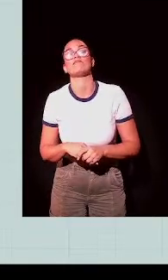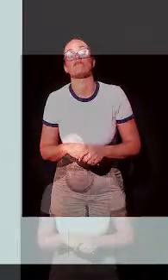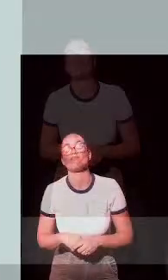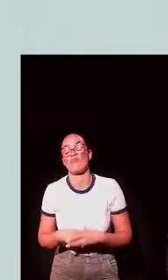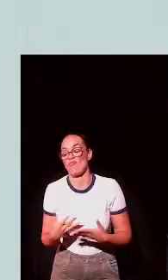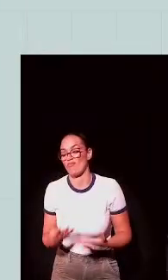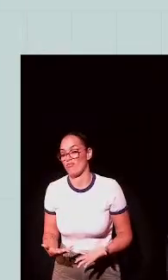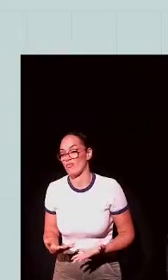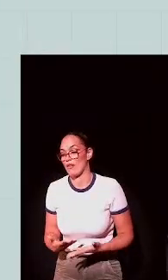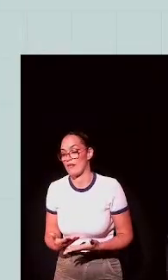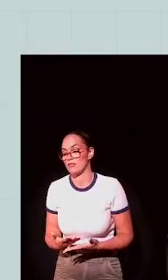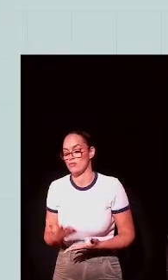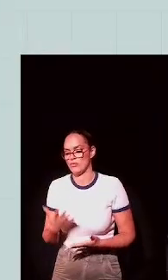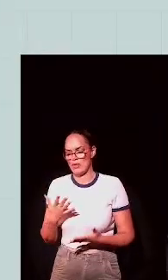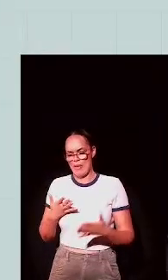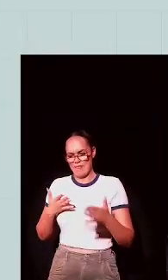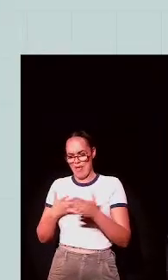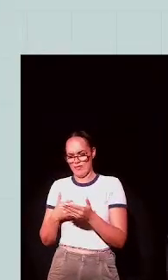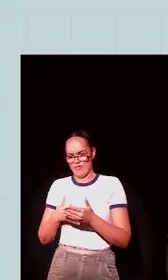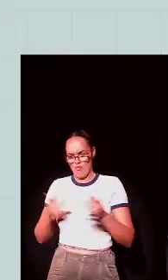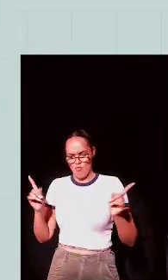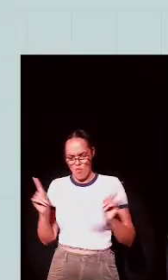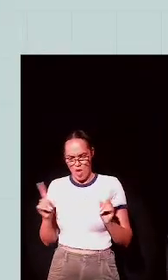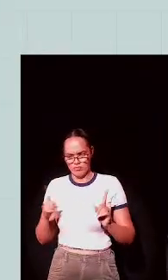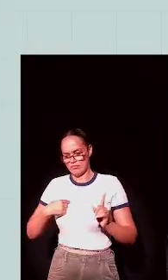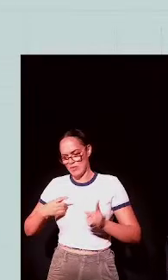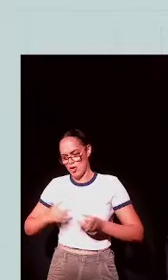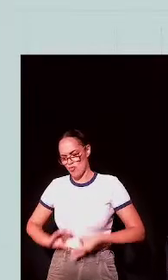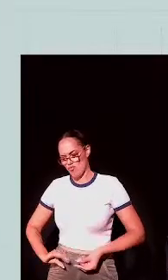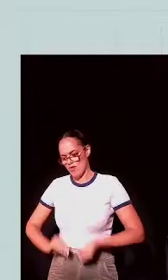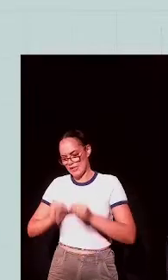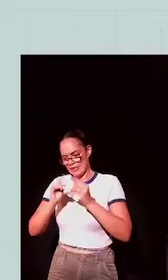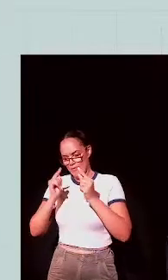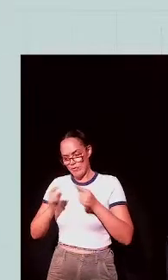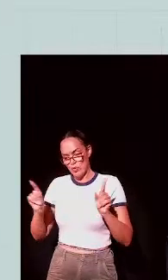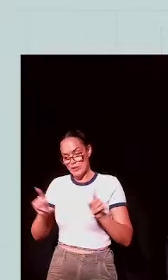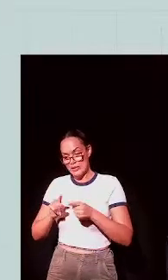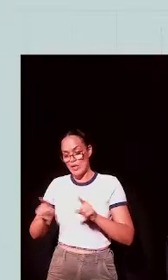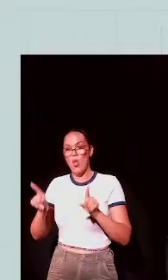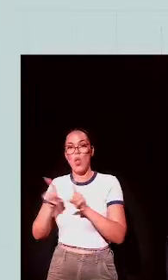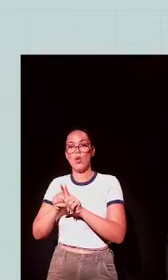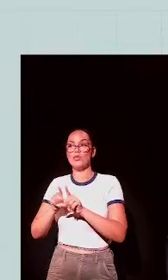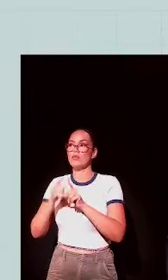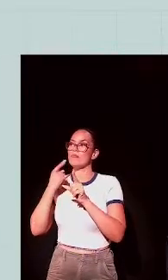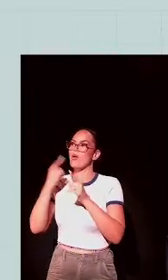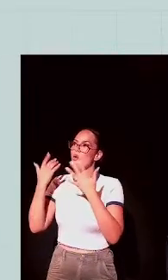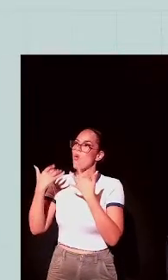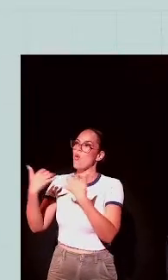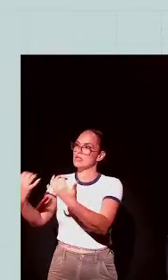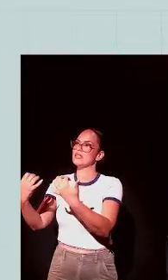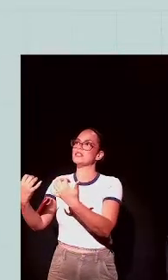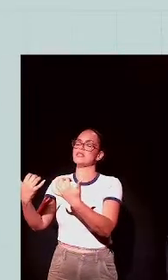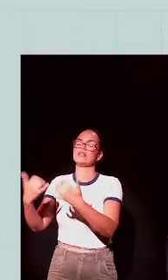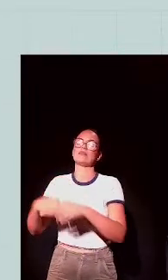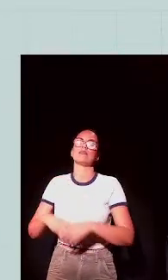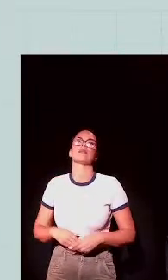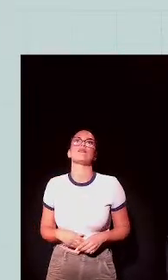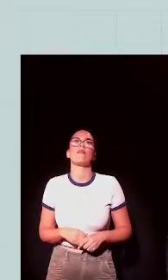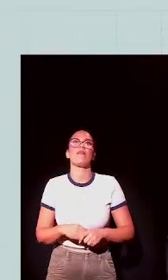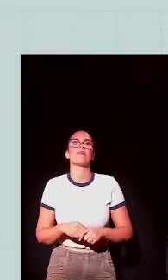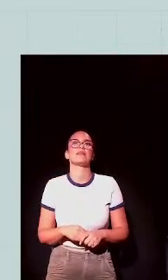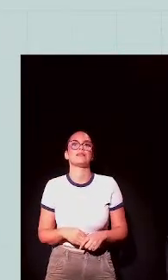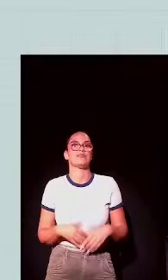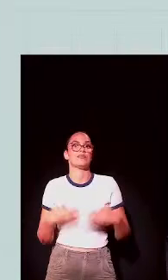in, creating music and actually finding an audience for music. So, without